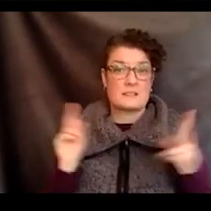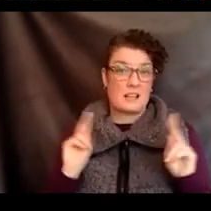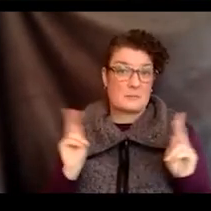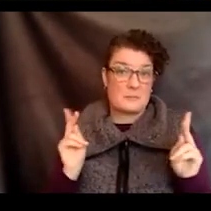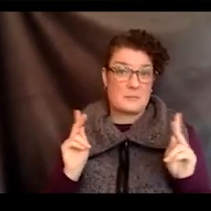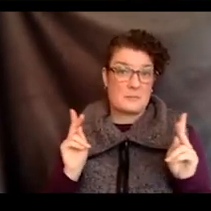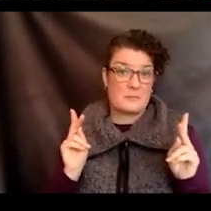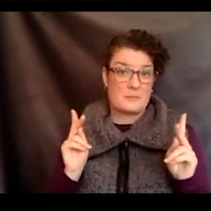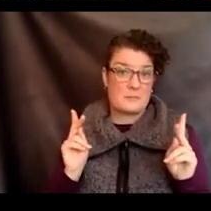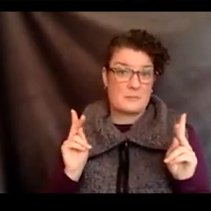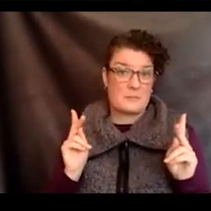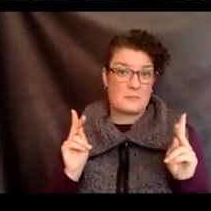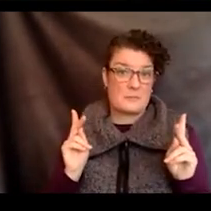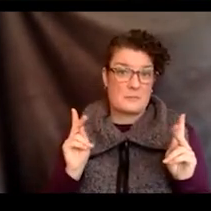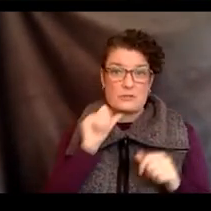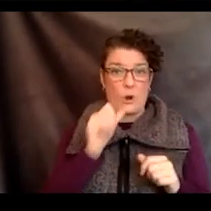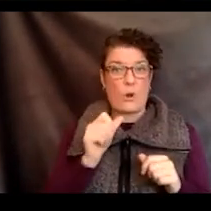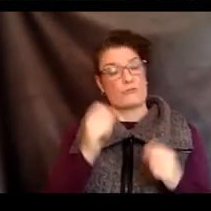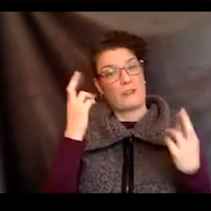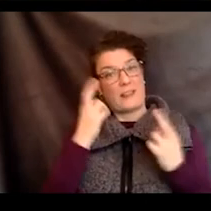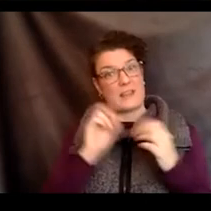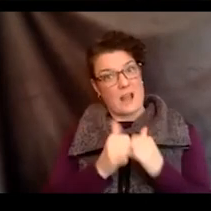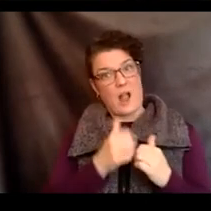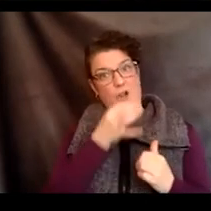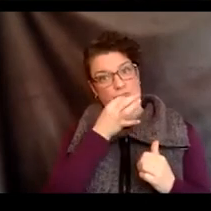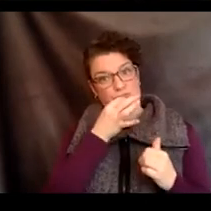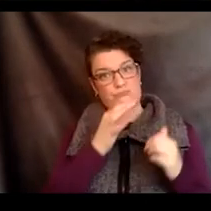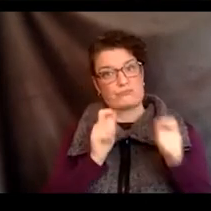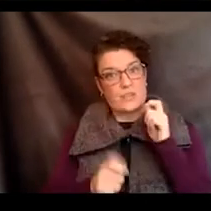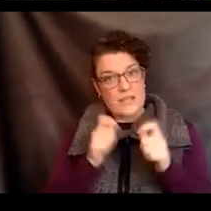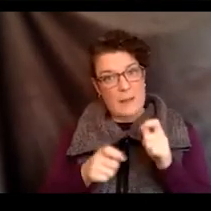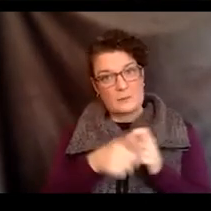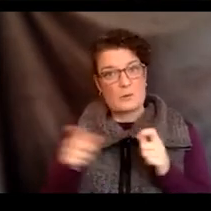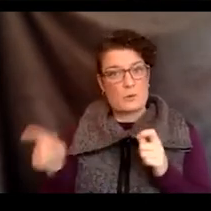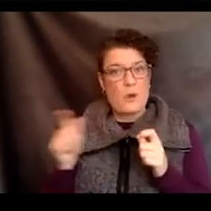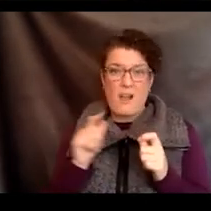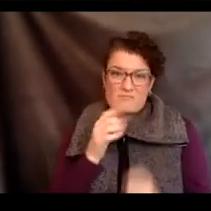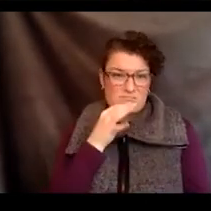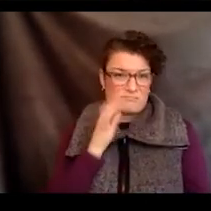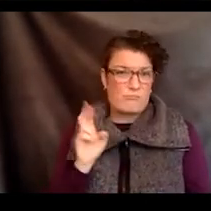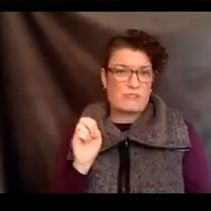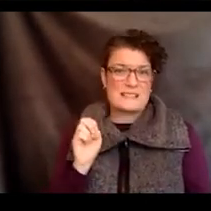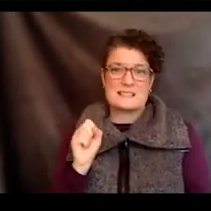how robust and adaptable they are, because humans are pretty resilient beings. And